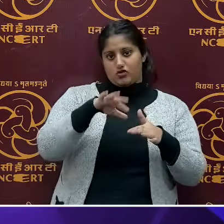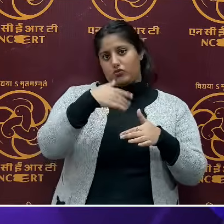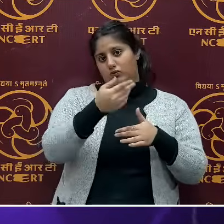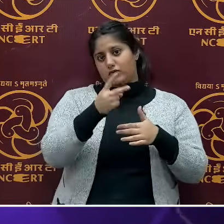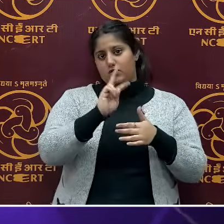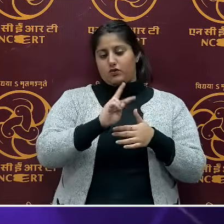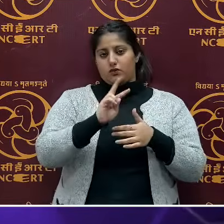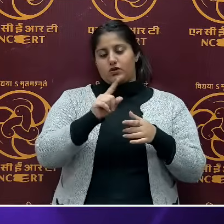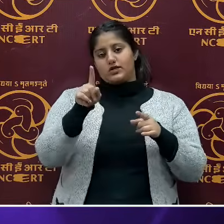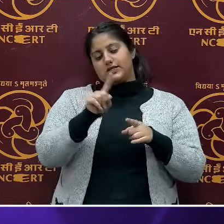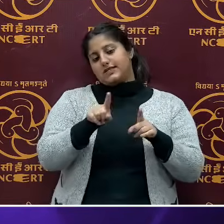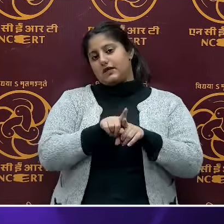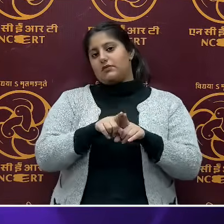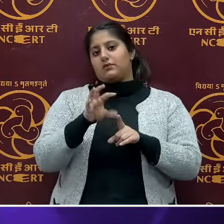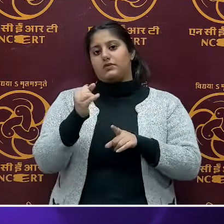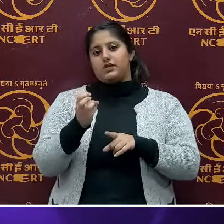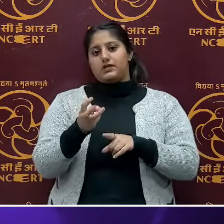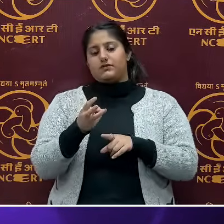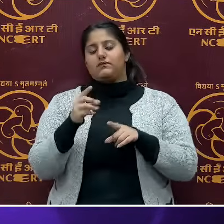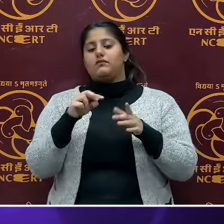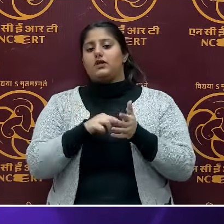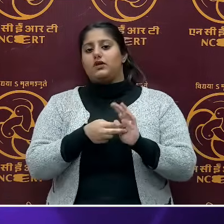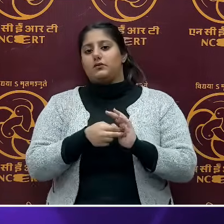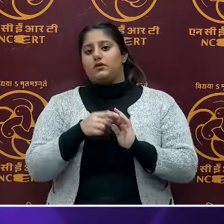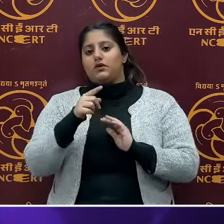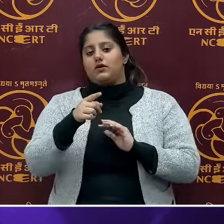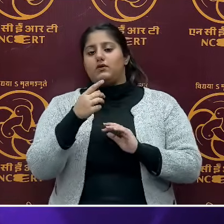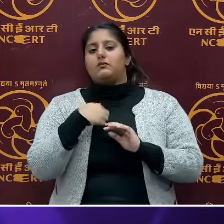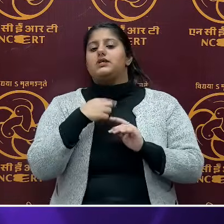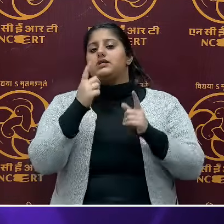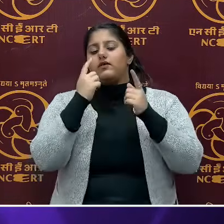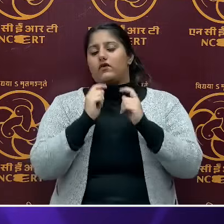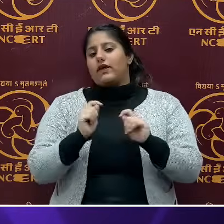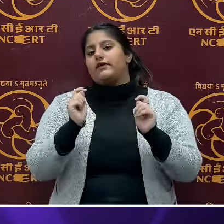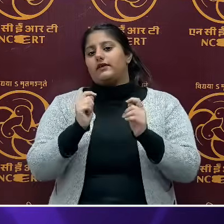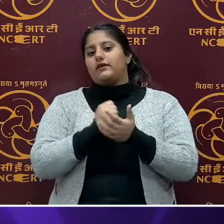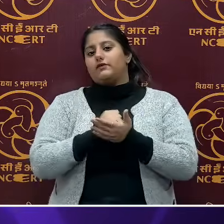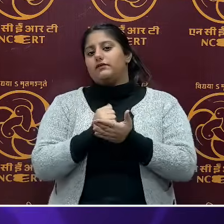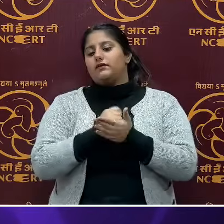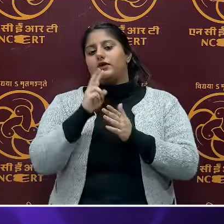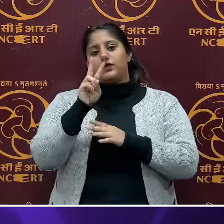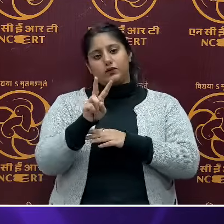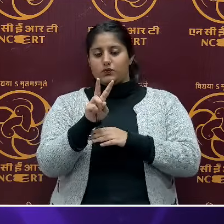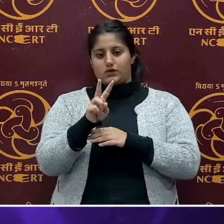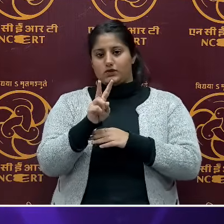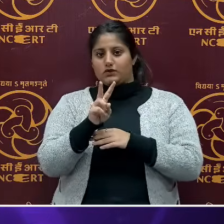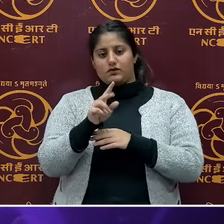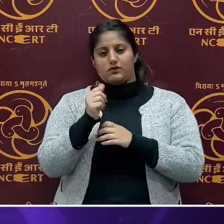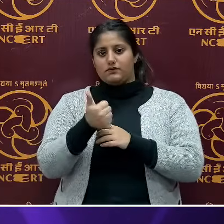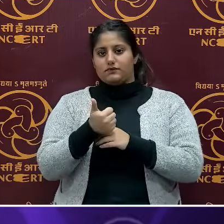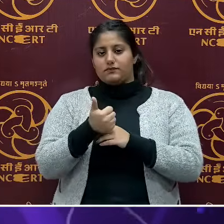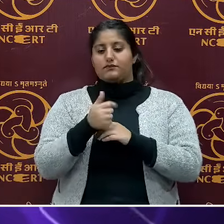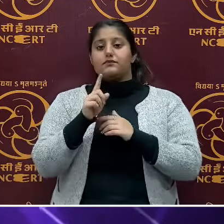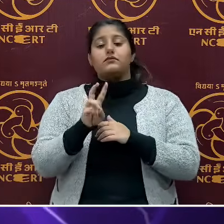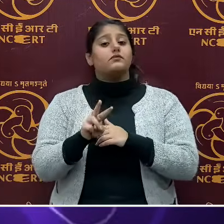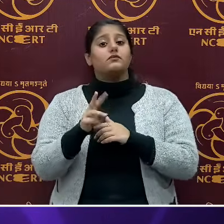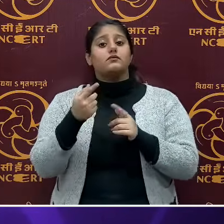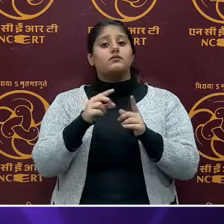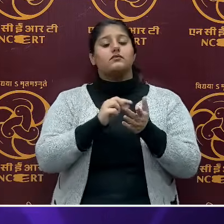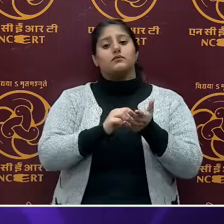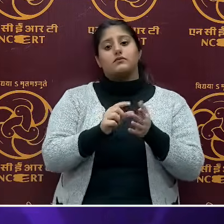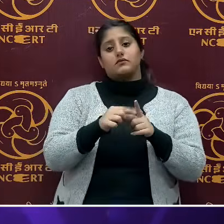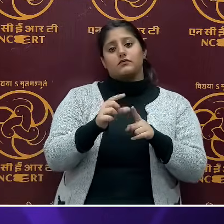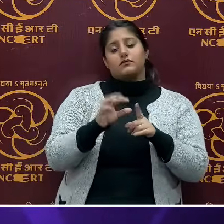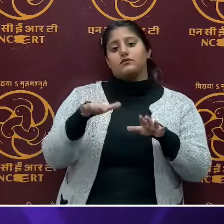the same number. That means let us just try 2. So what will you get?